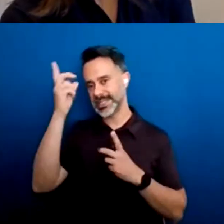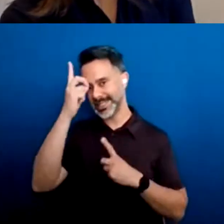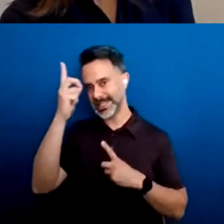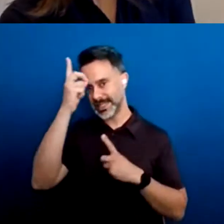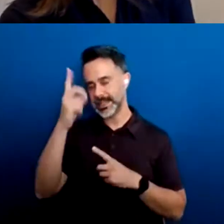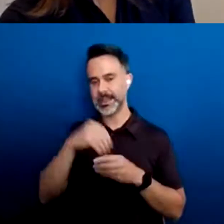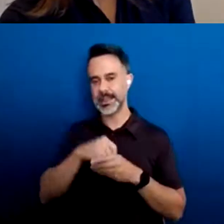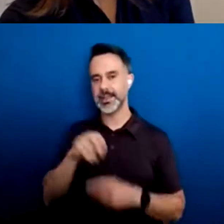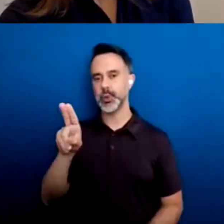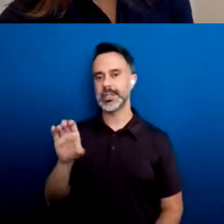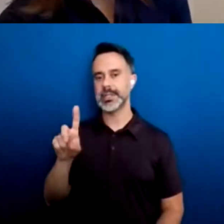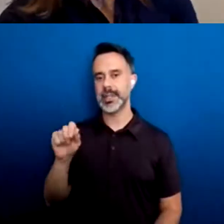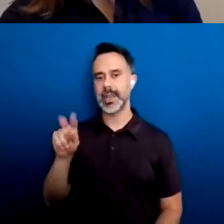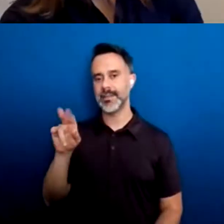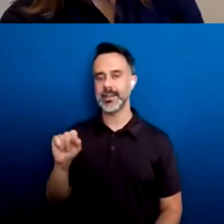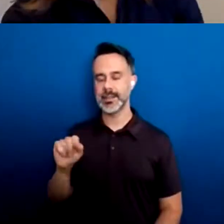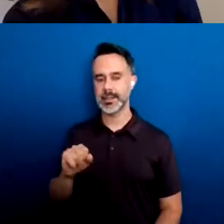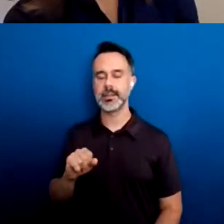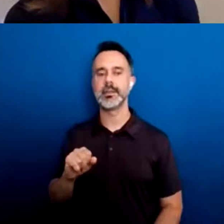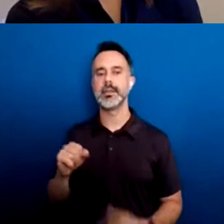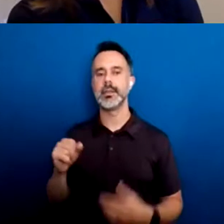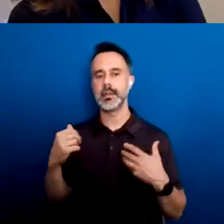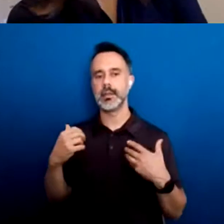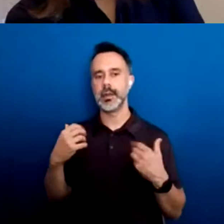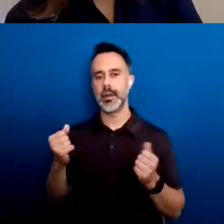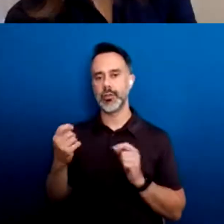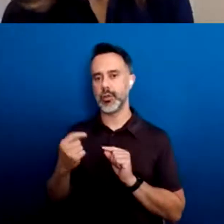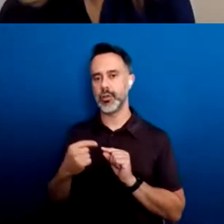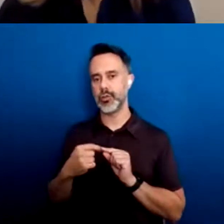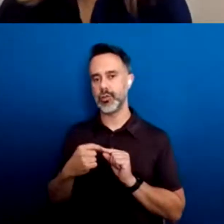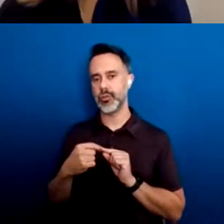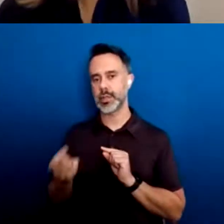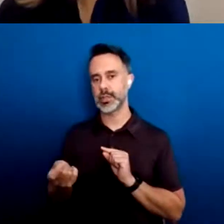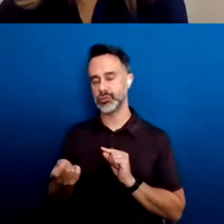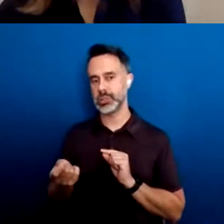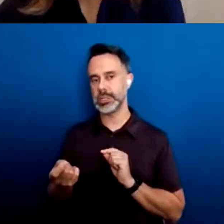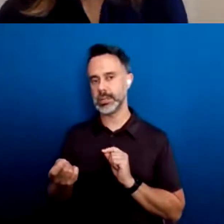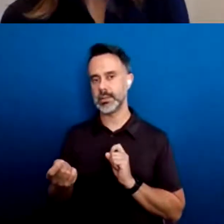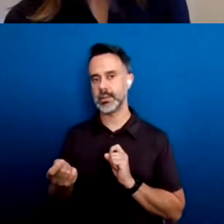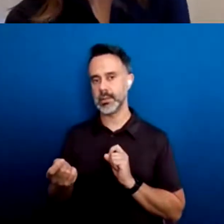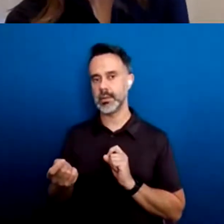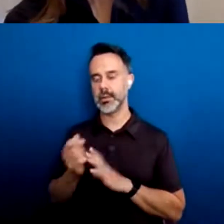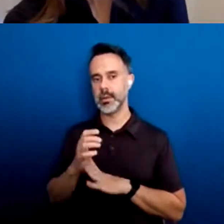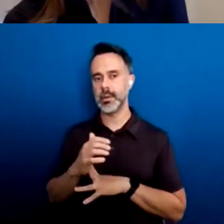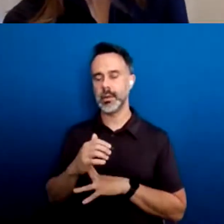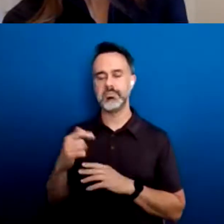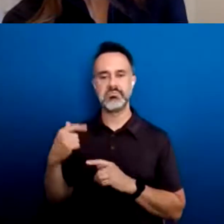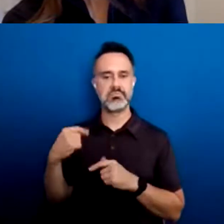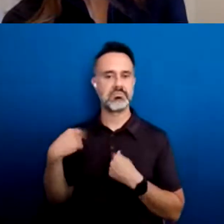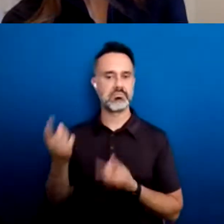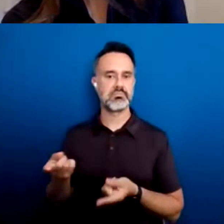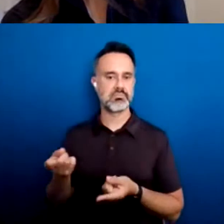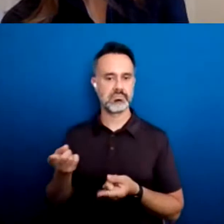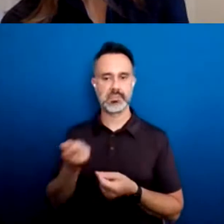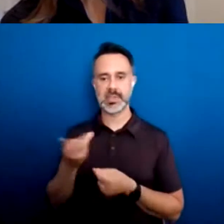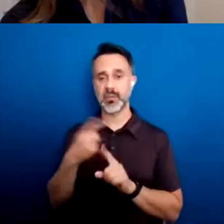UC Davis Health across the street. And I've been involved for the last several